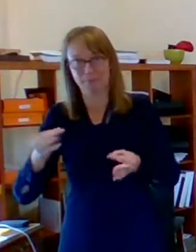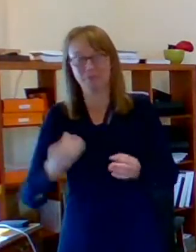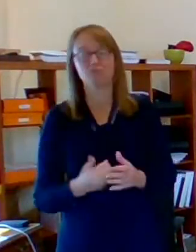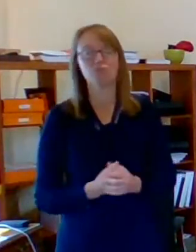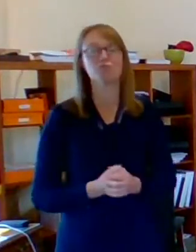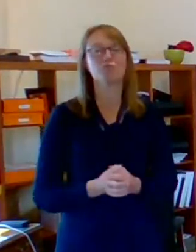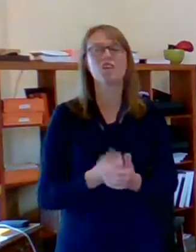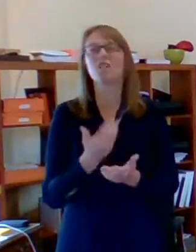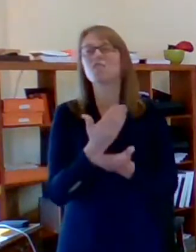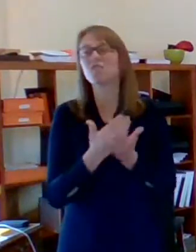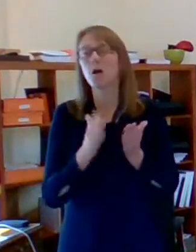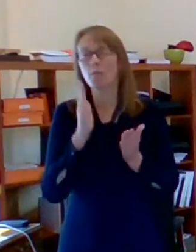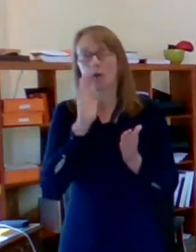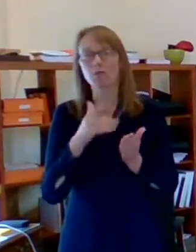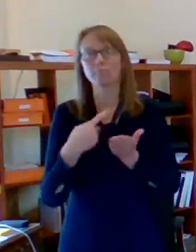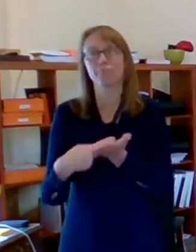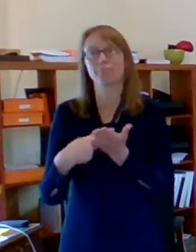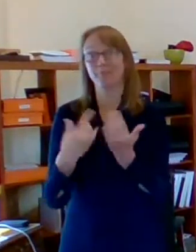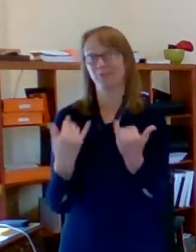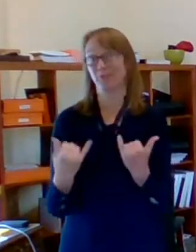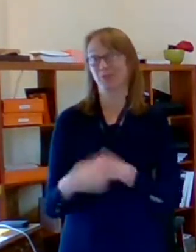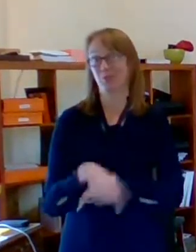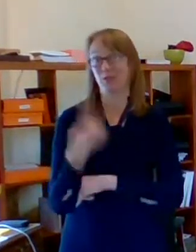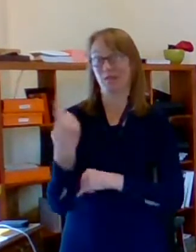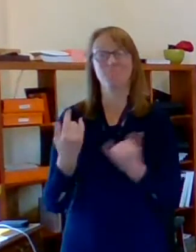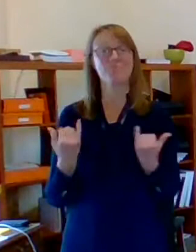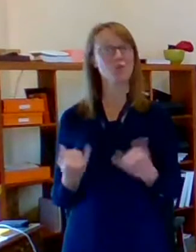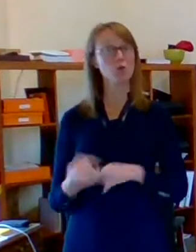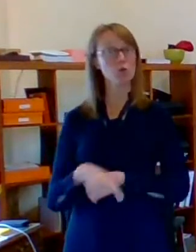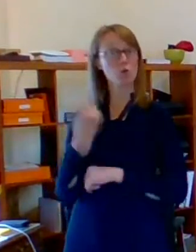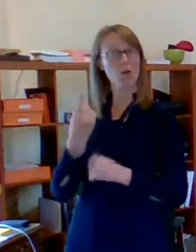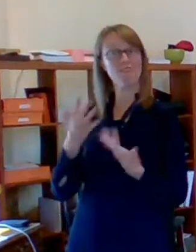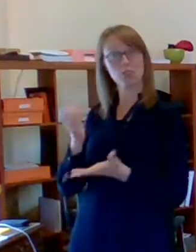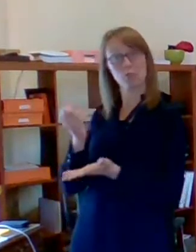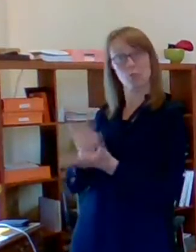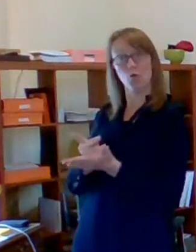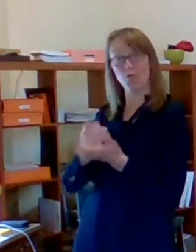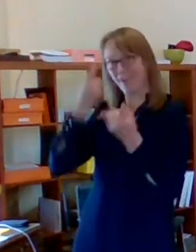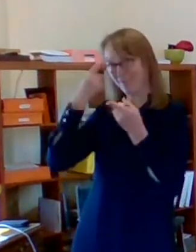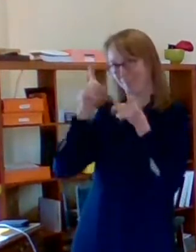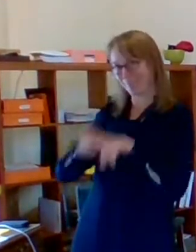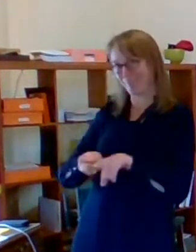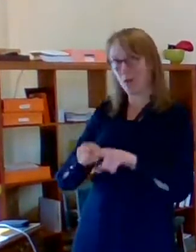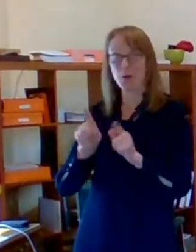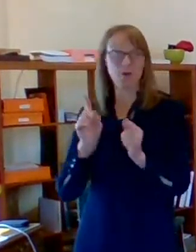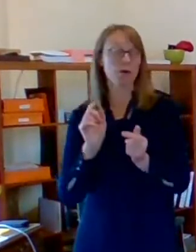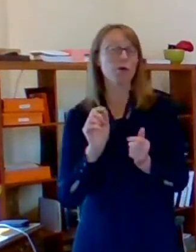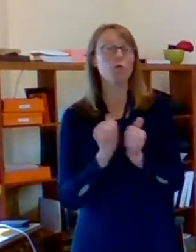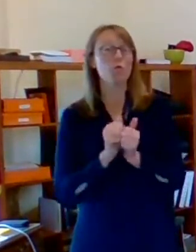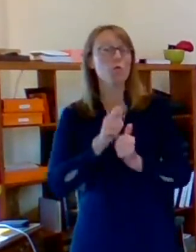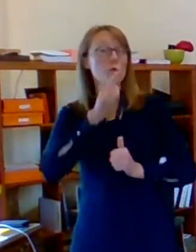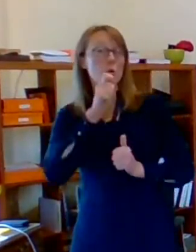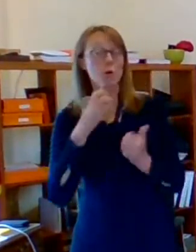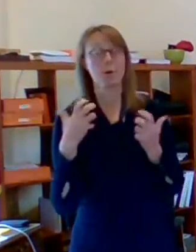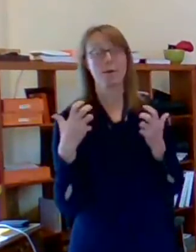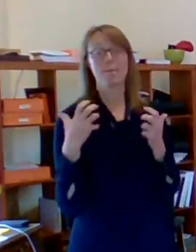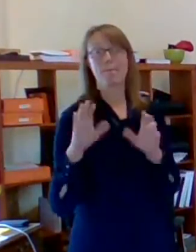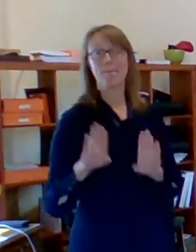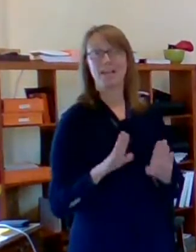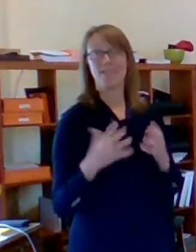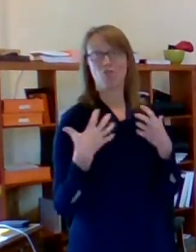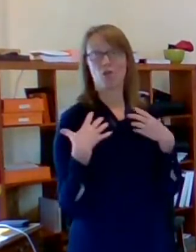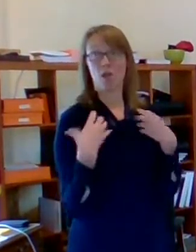This is an exciting one. Today we approved a contract with Behavioral Health Response